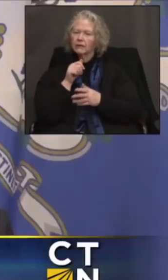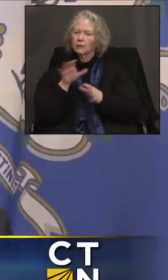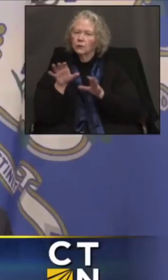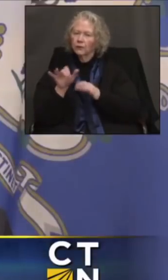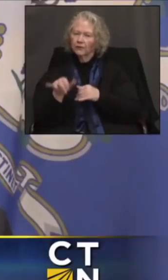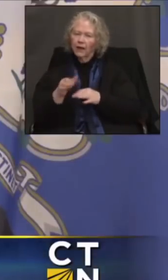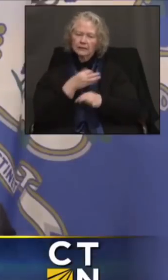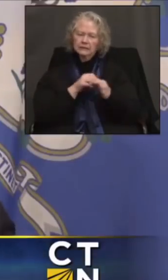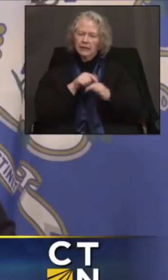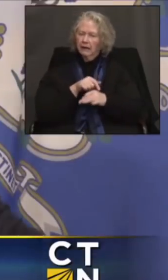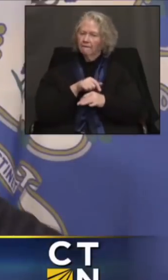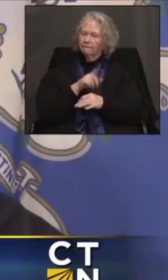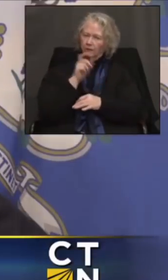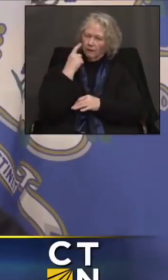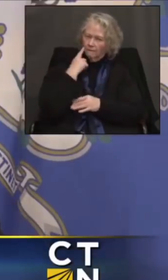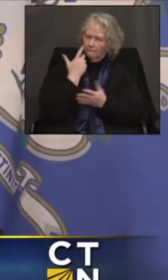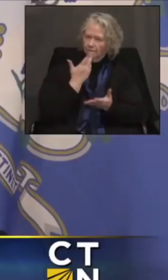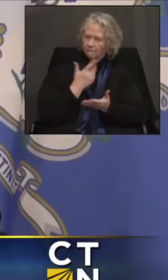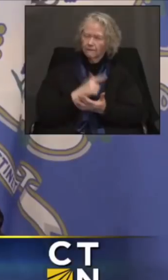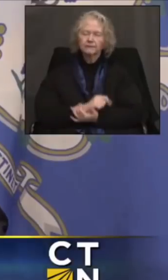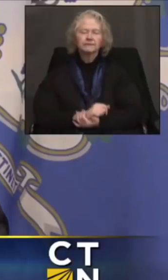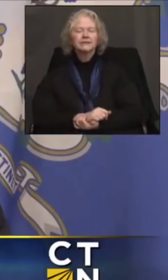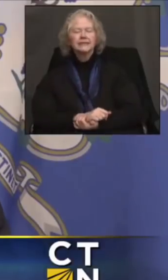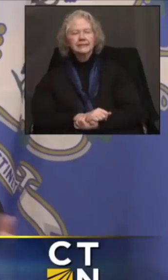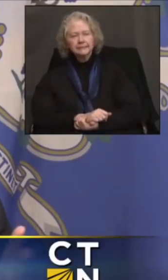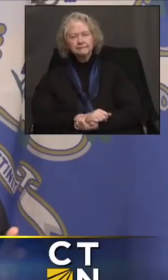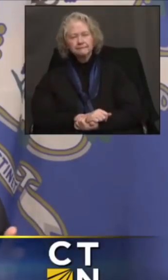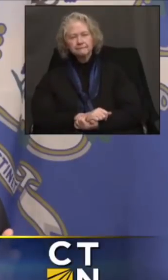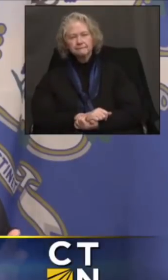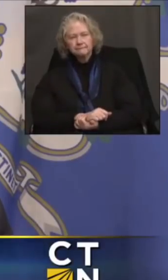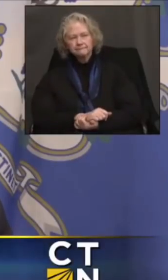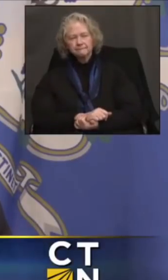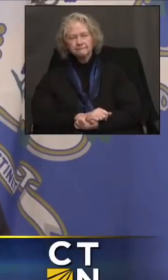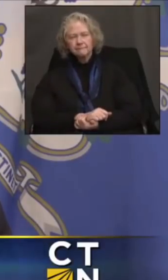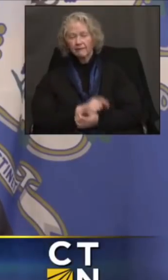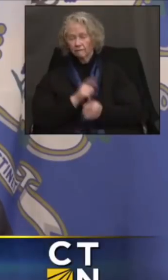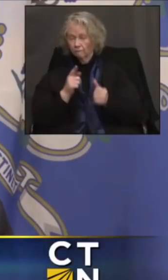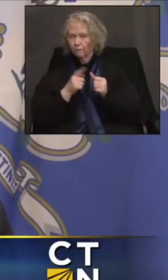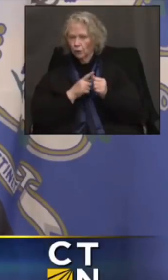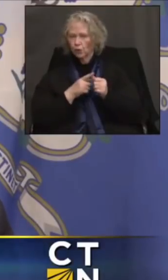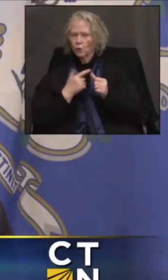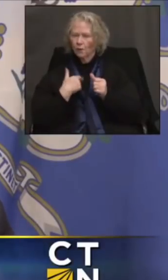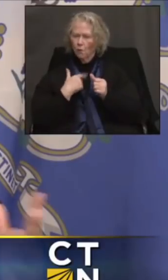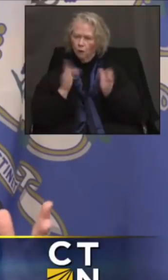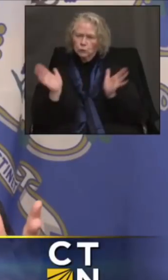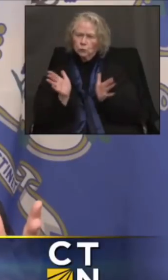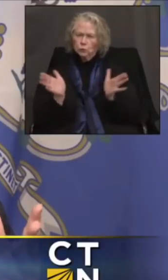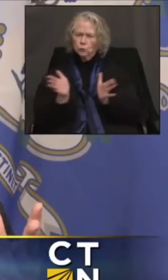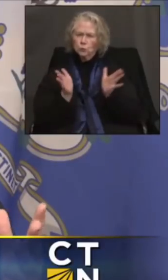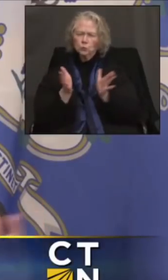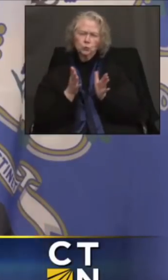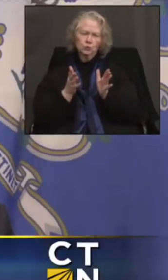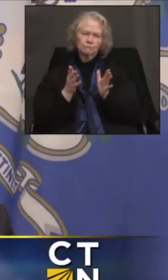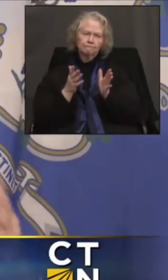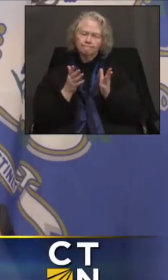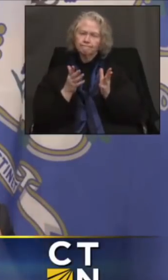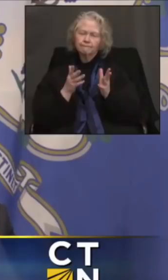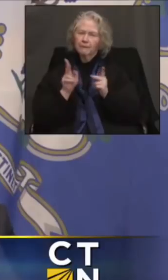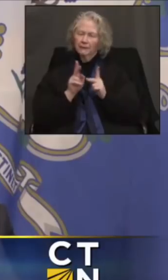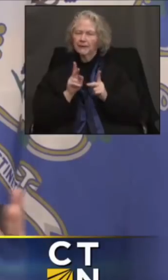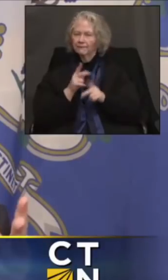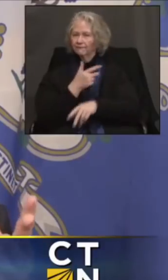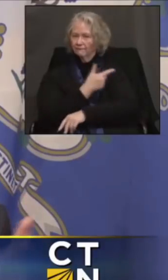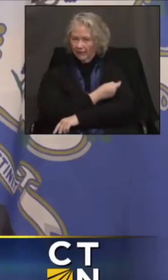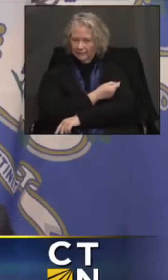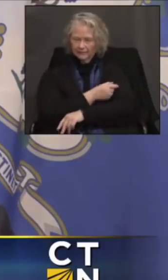I think, first of all, Matt, we're going to do everything we can to get people vaccinated. I don't think talking about